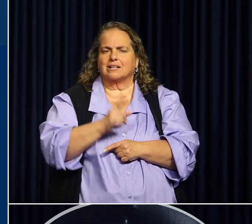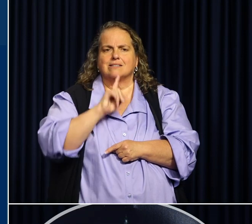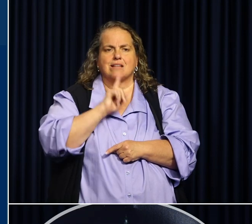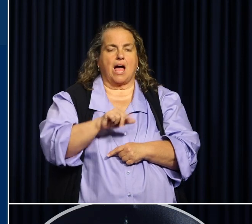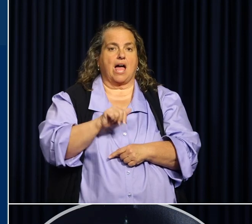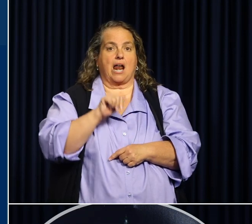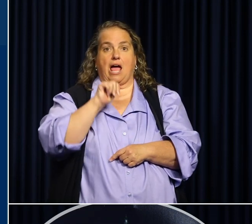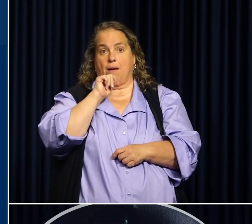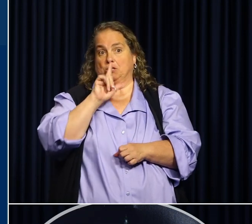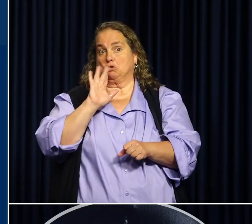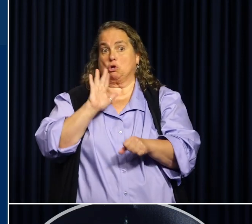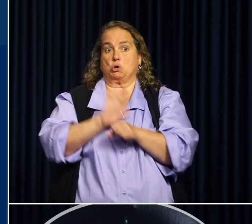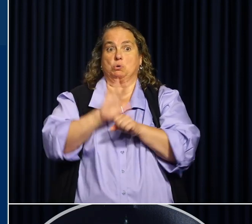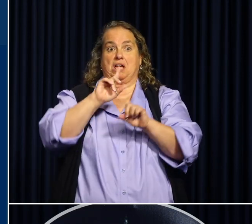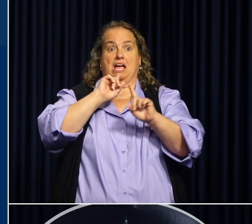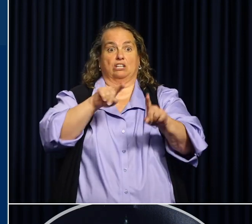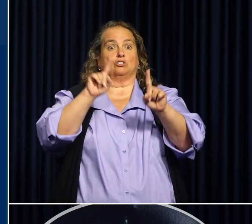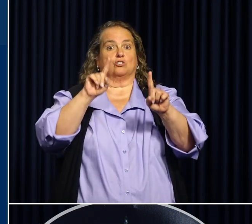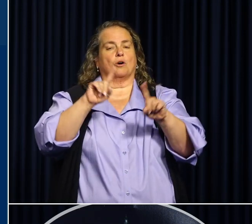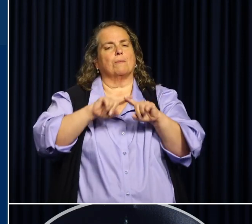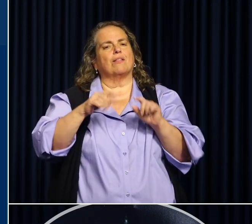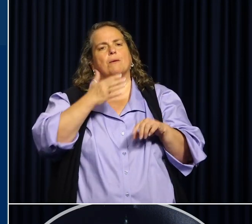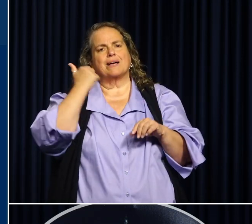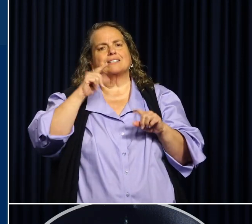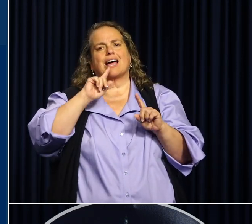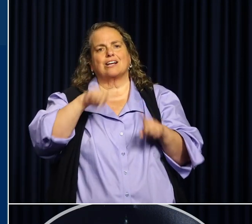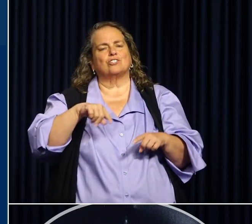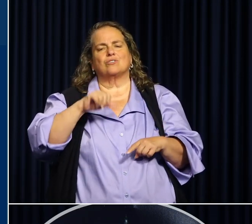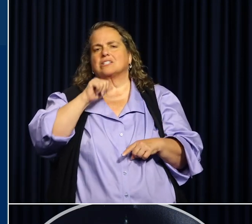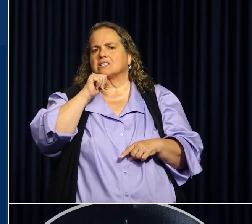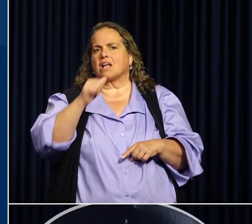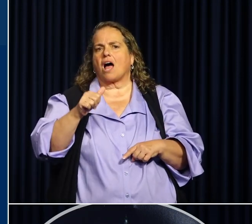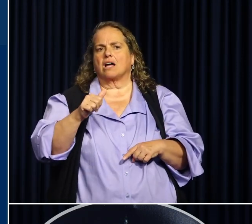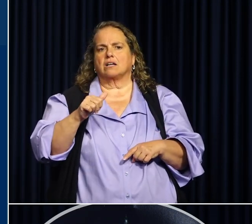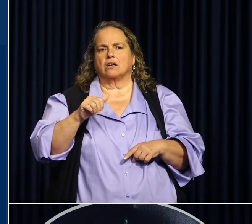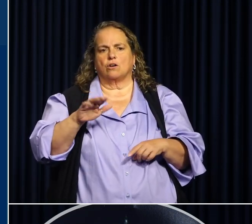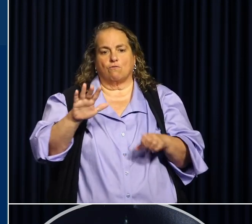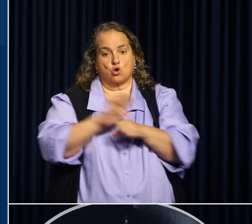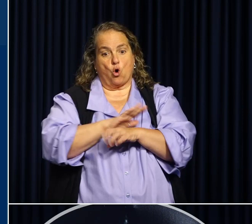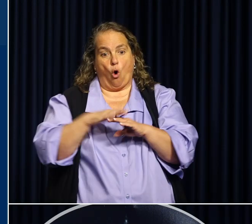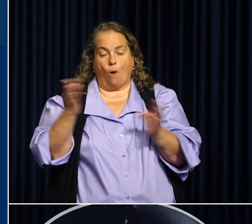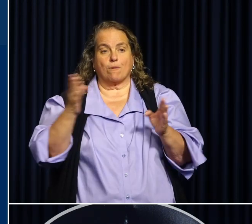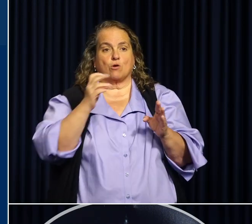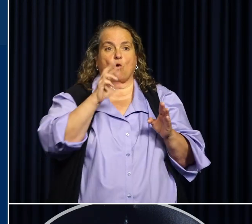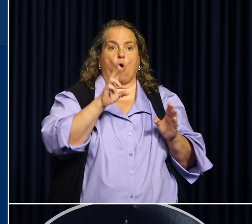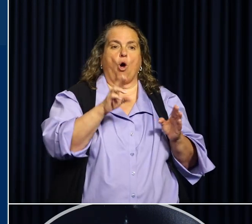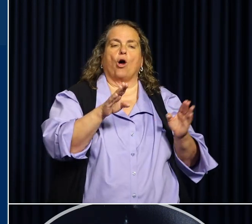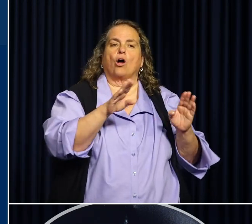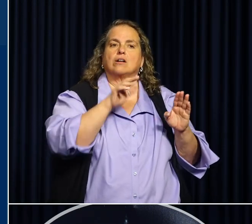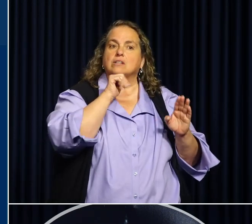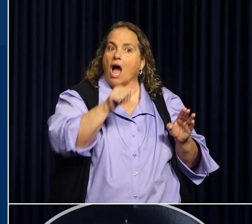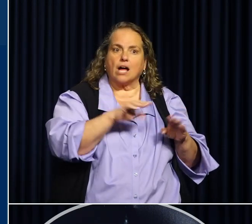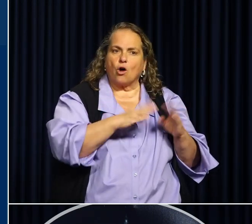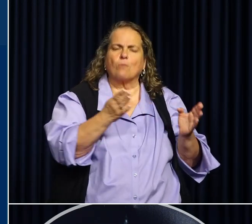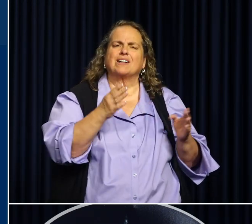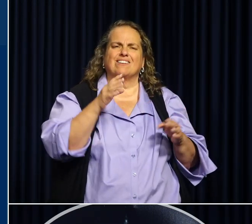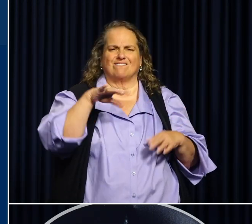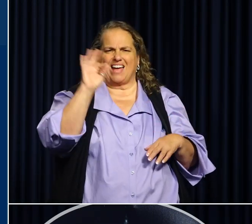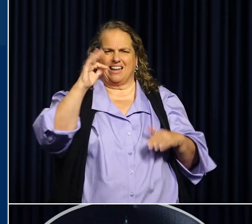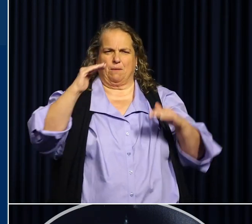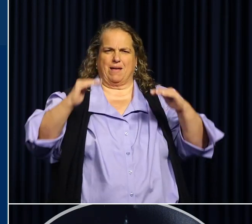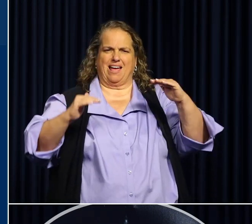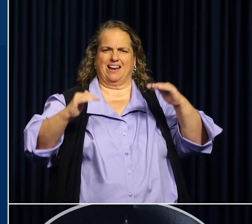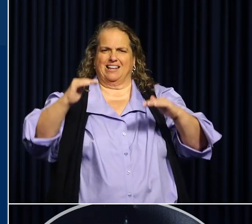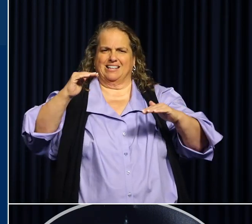absolute best answer, and the best answer certainly isn't fully one way or the other. It's about finding that right lane where we are